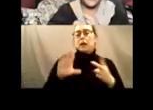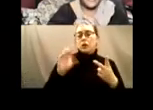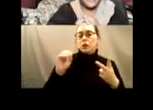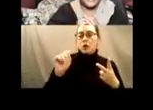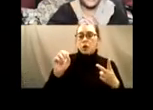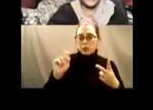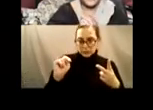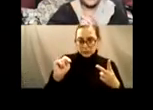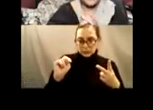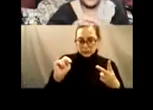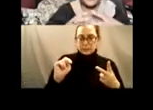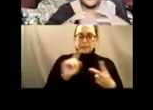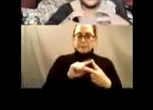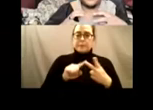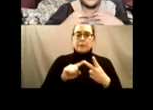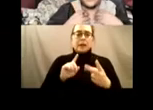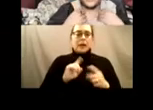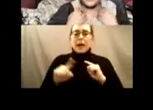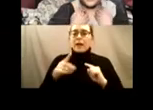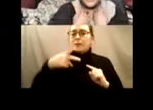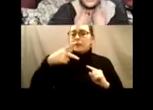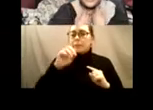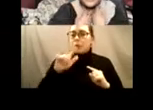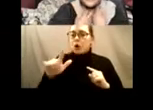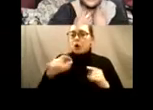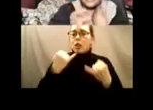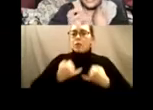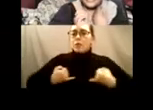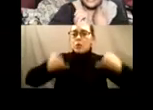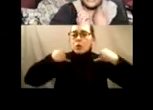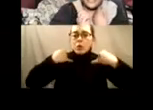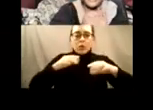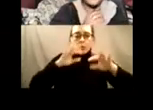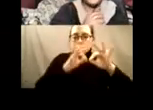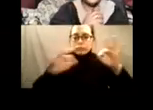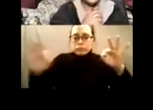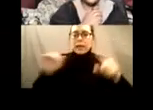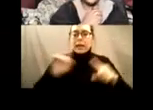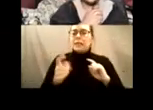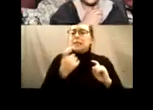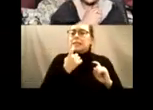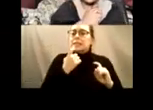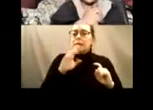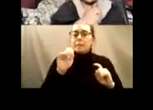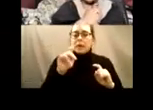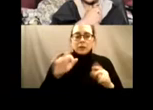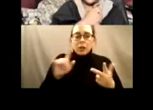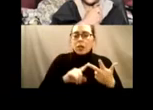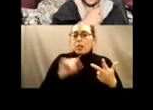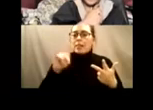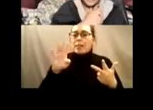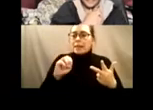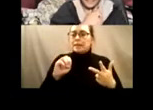then there are strands of pearl and some bits of metal and lace woven into